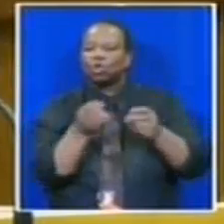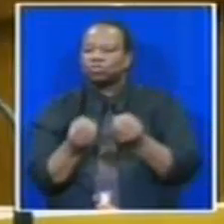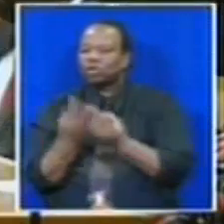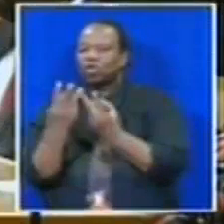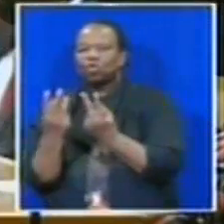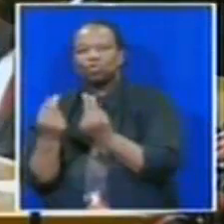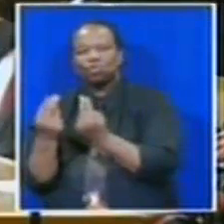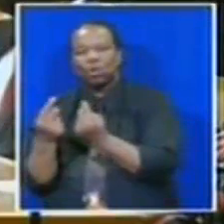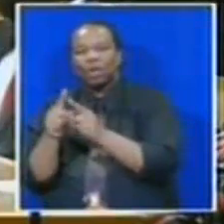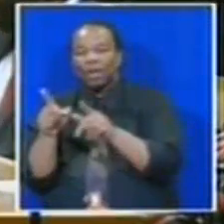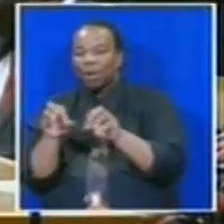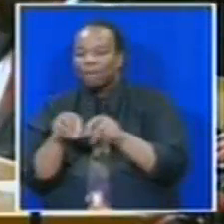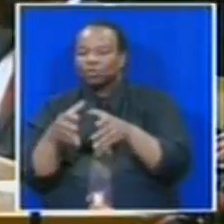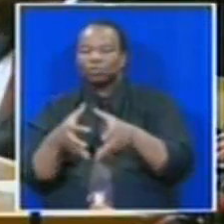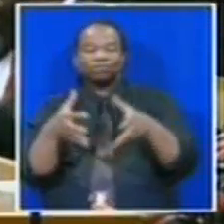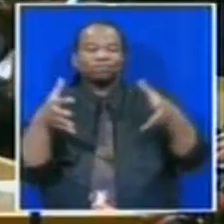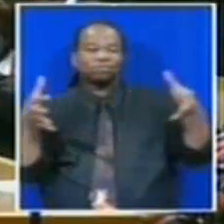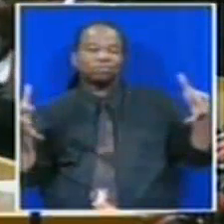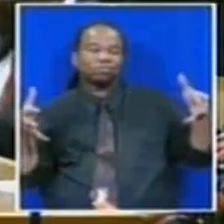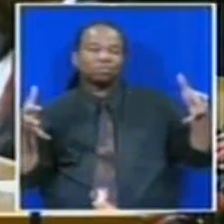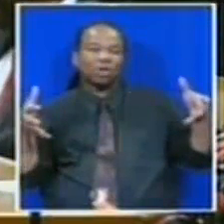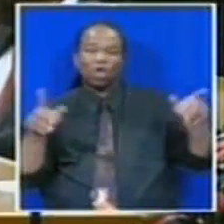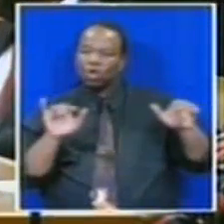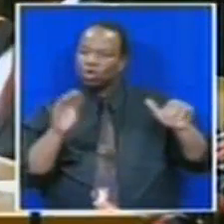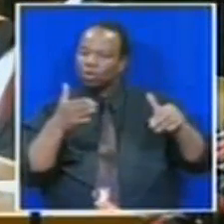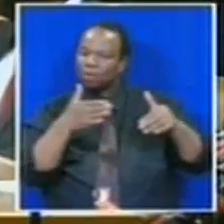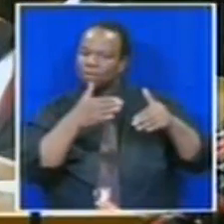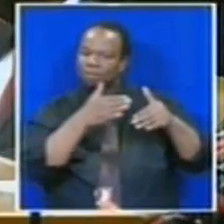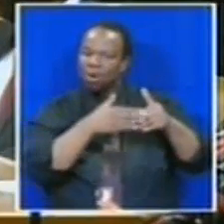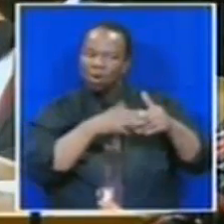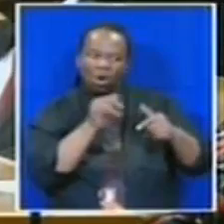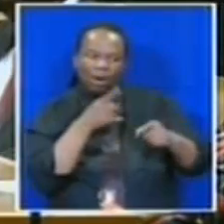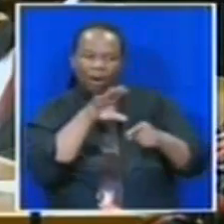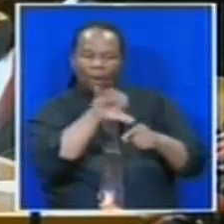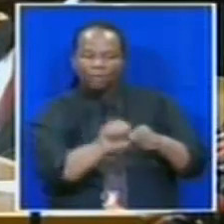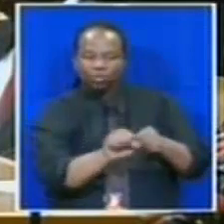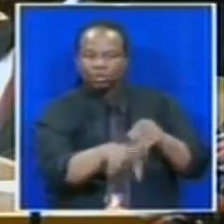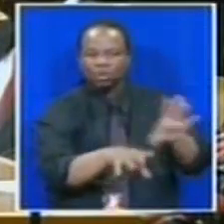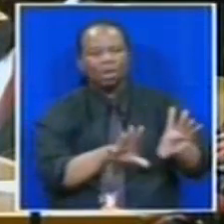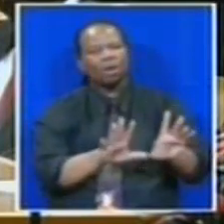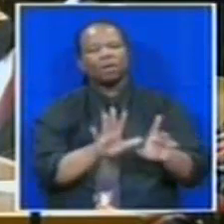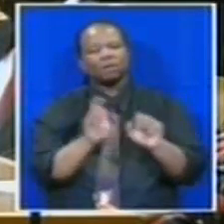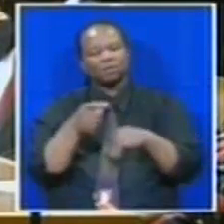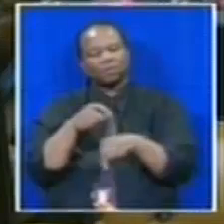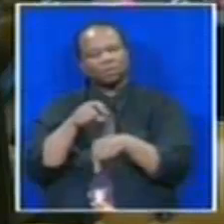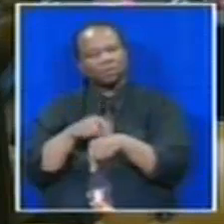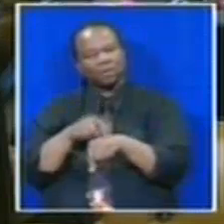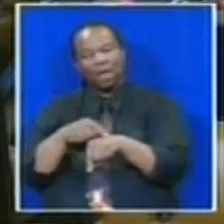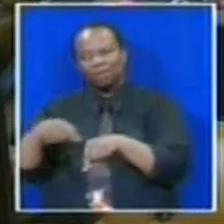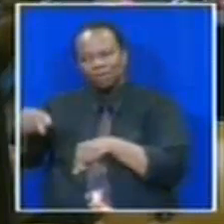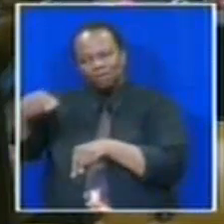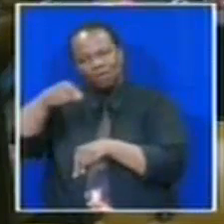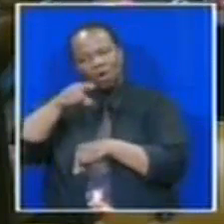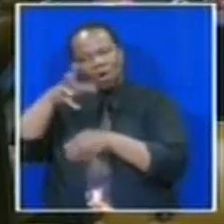widen opportunities without capitulating to opportunism. This is time for us to engage in taking